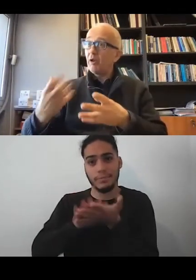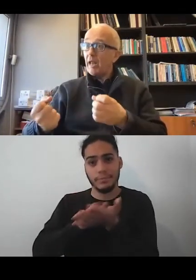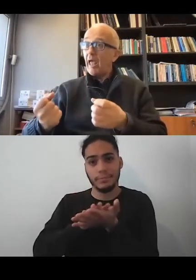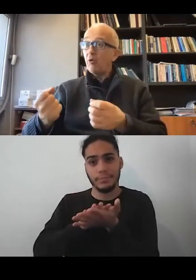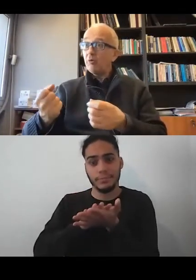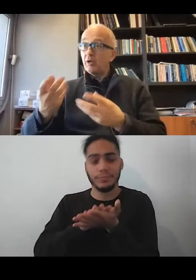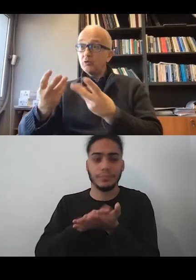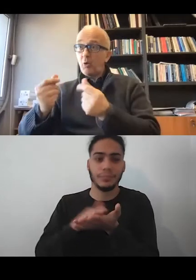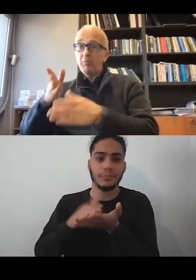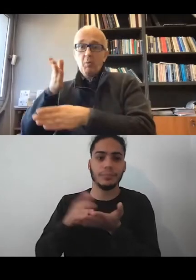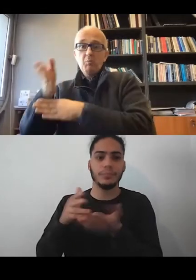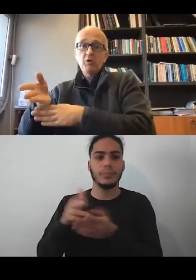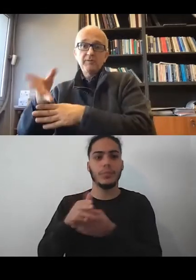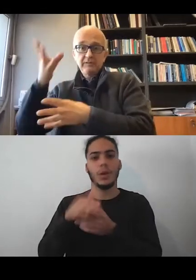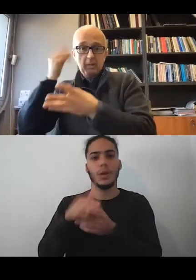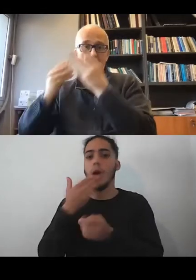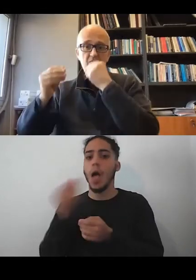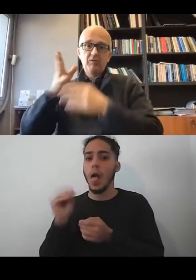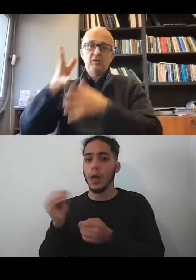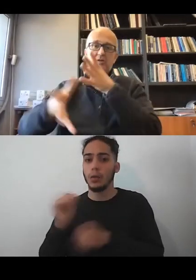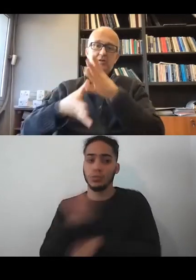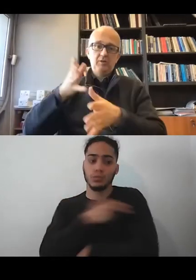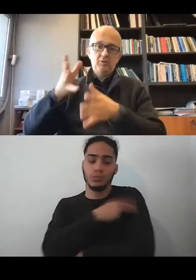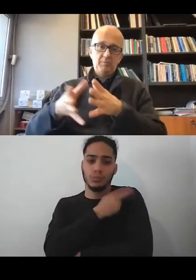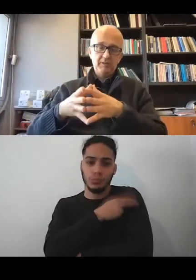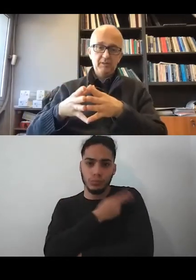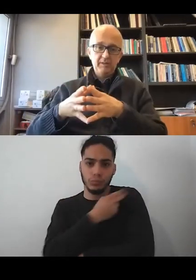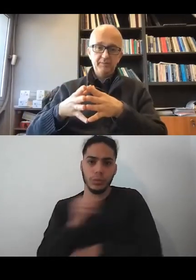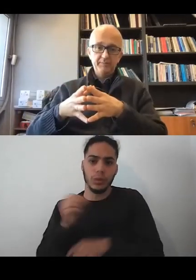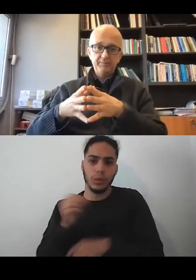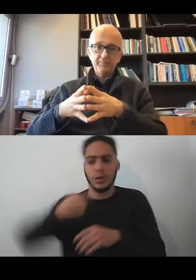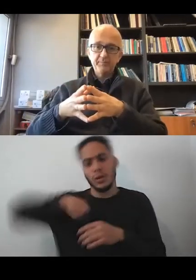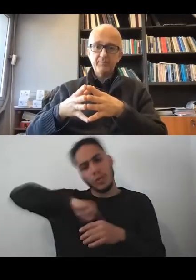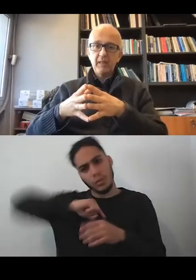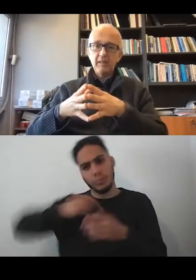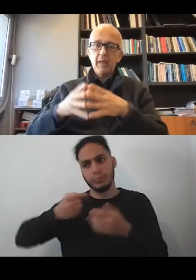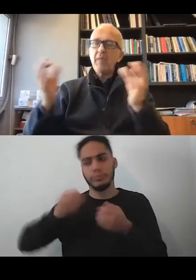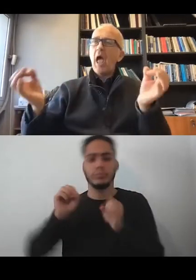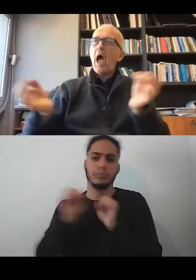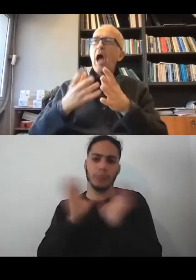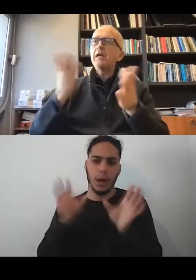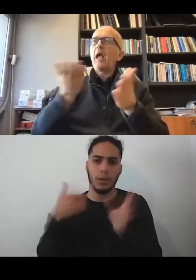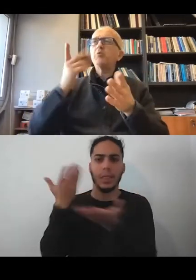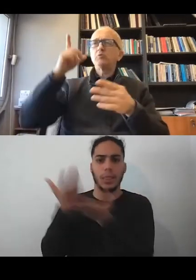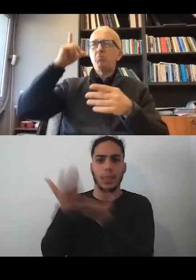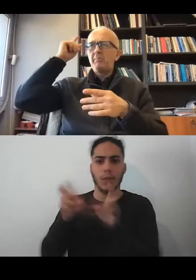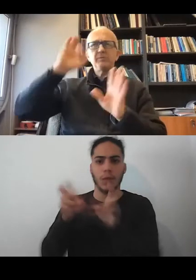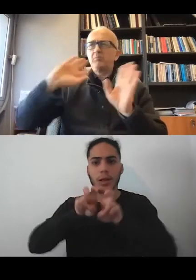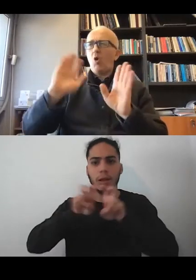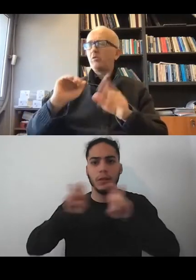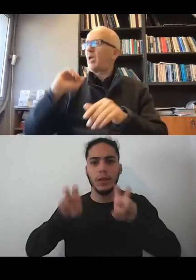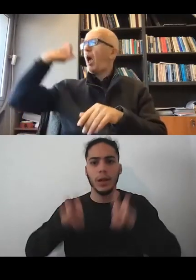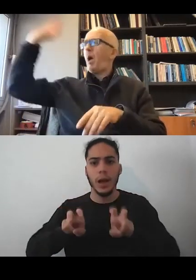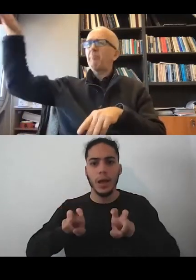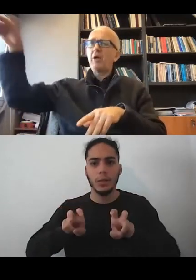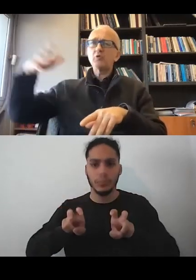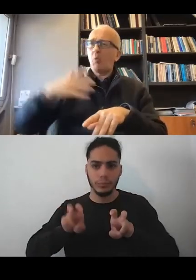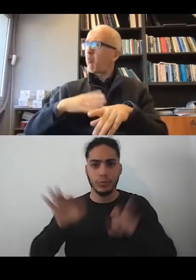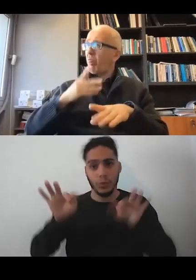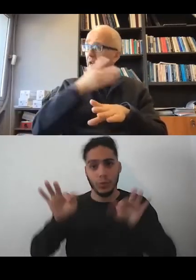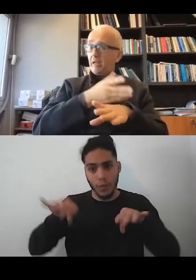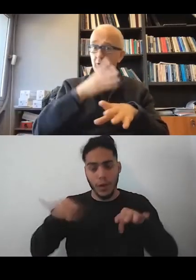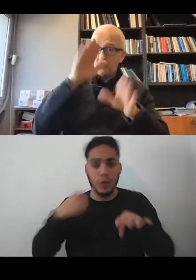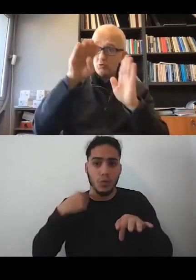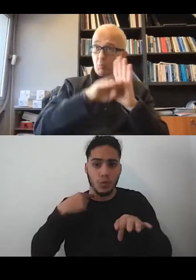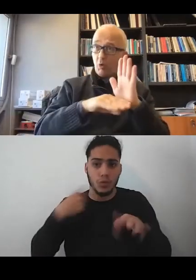Non-university students will, of course, be given a certificate after successful completion of the course by the organization that